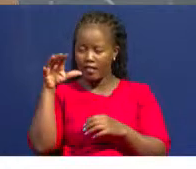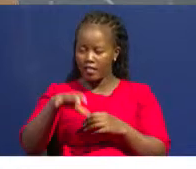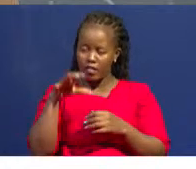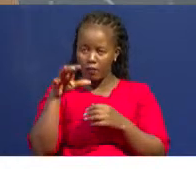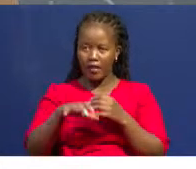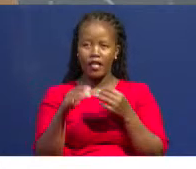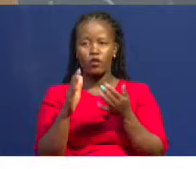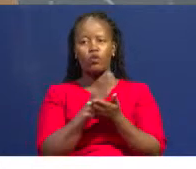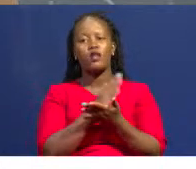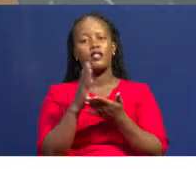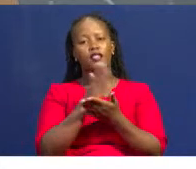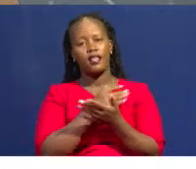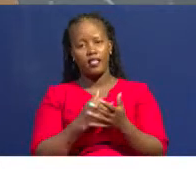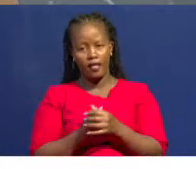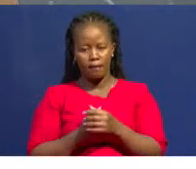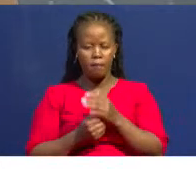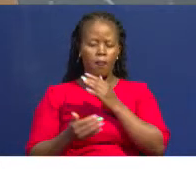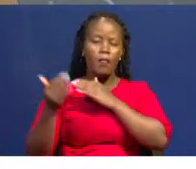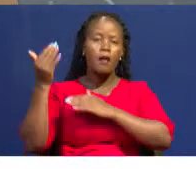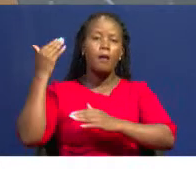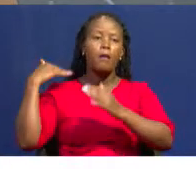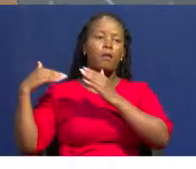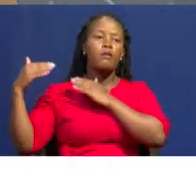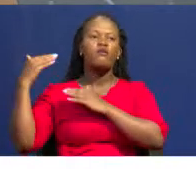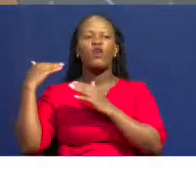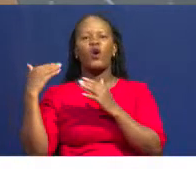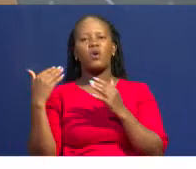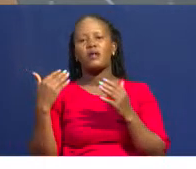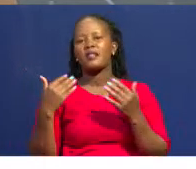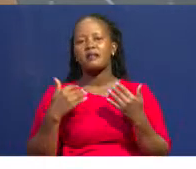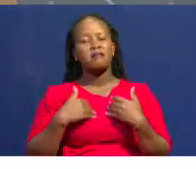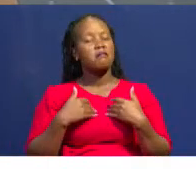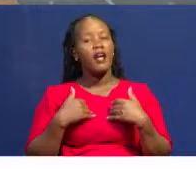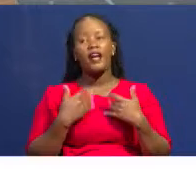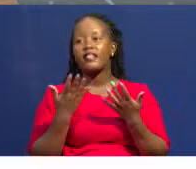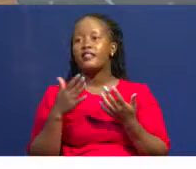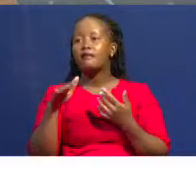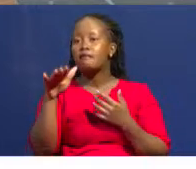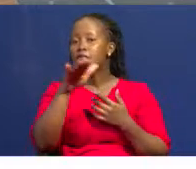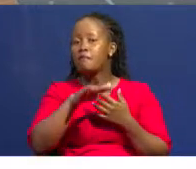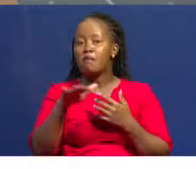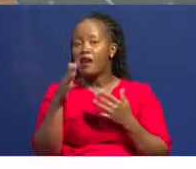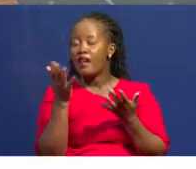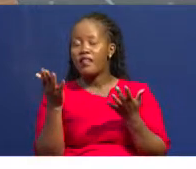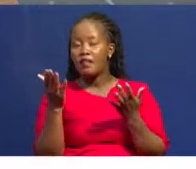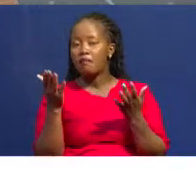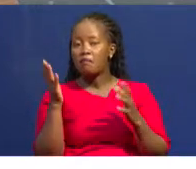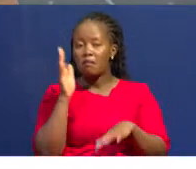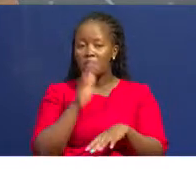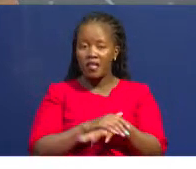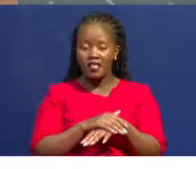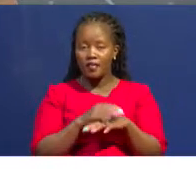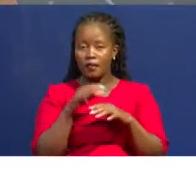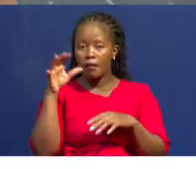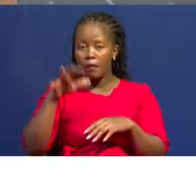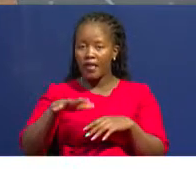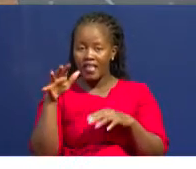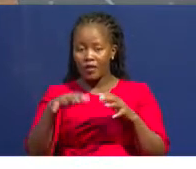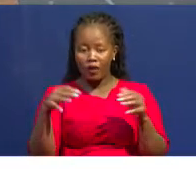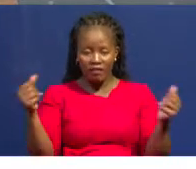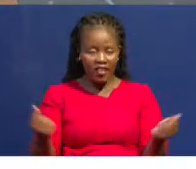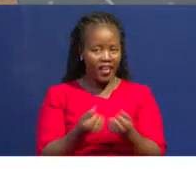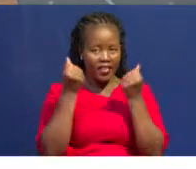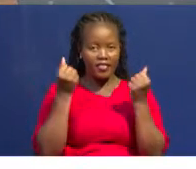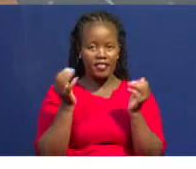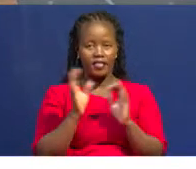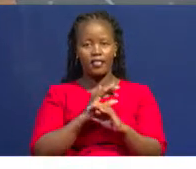made. There before, there was nowhere you can get any matatu cause an accident. To